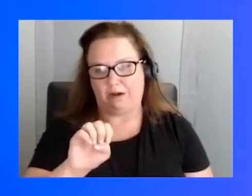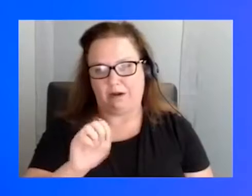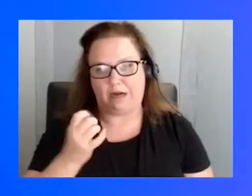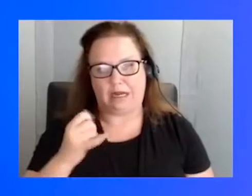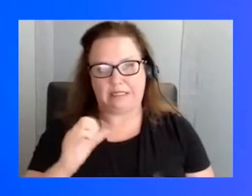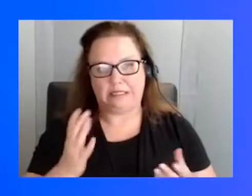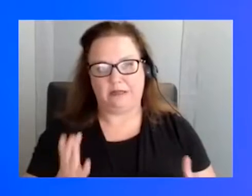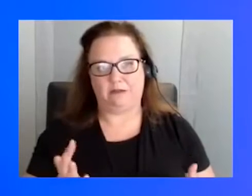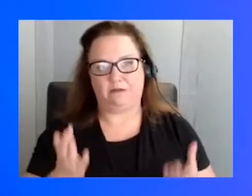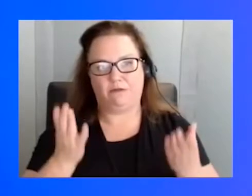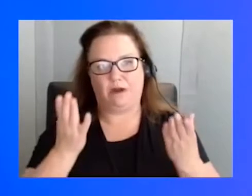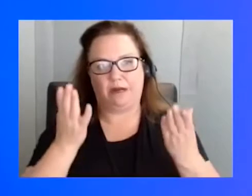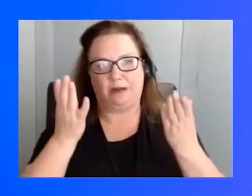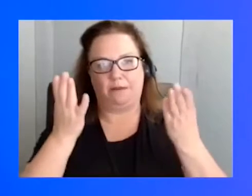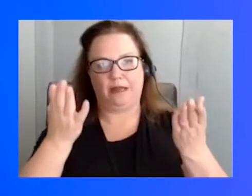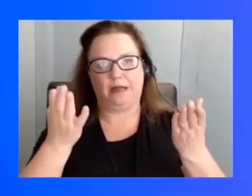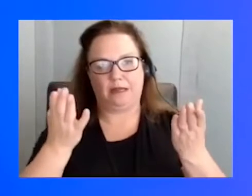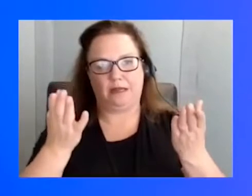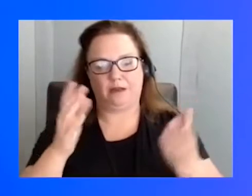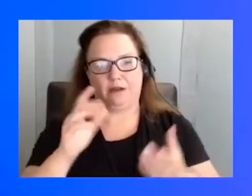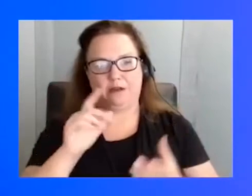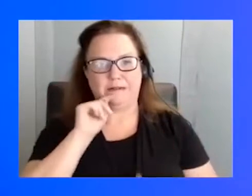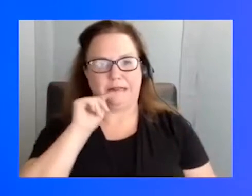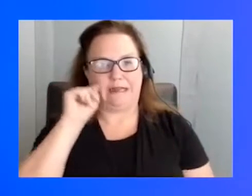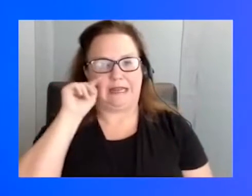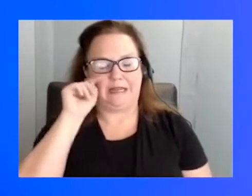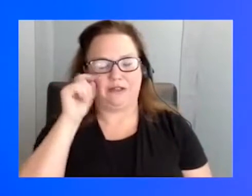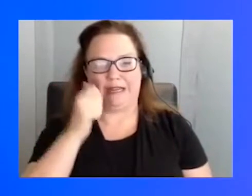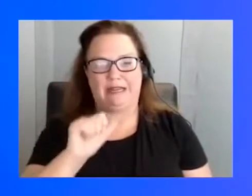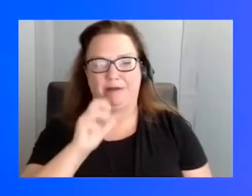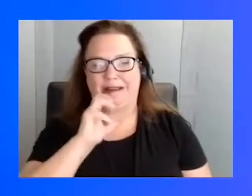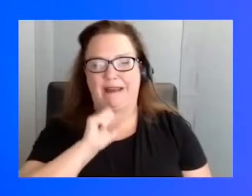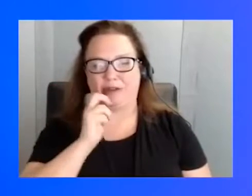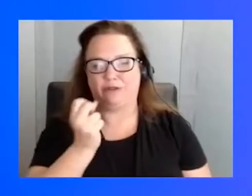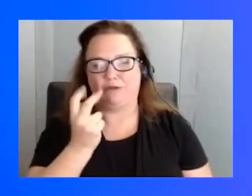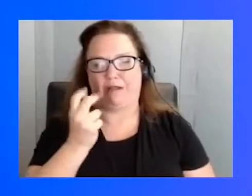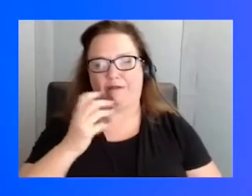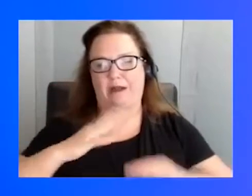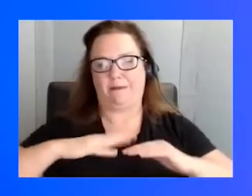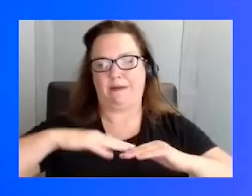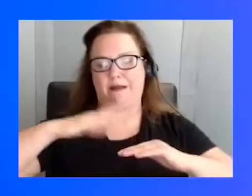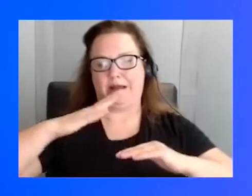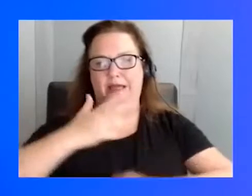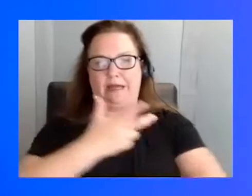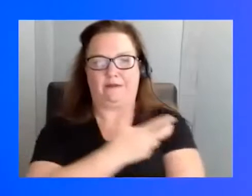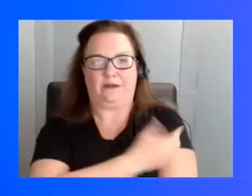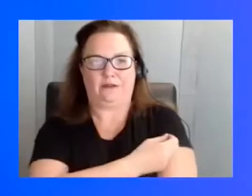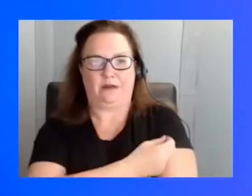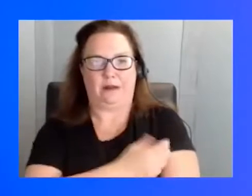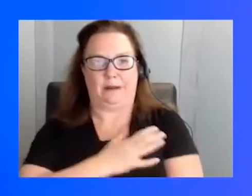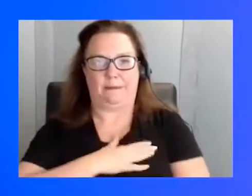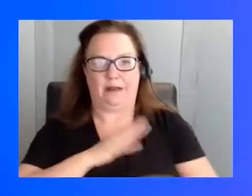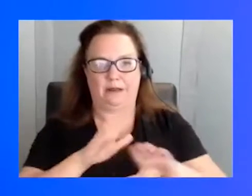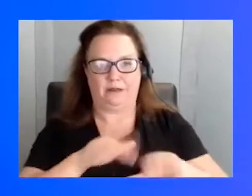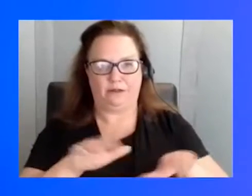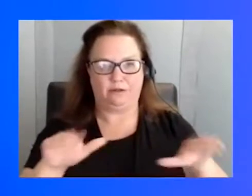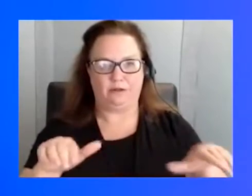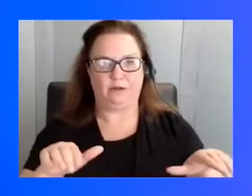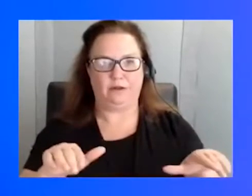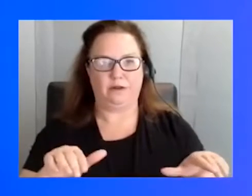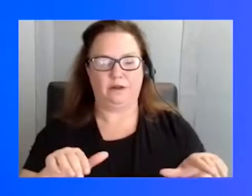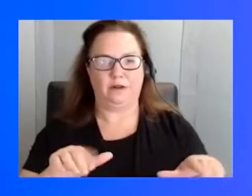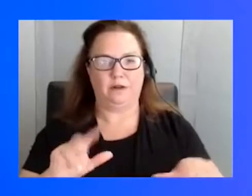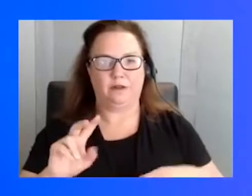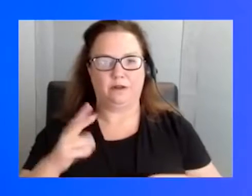that you get your teenagers, anybody 12 and above, get them vaccinated. I know my children will be coming up for their second dose